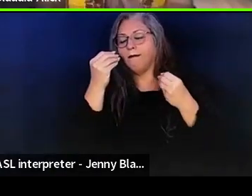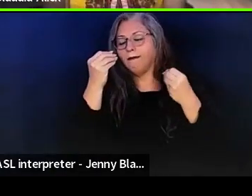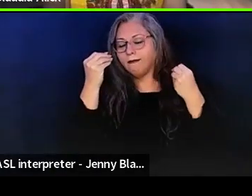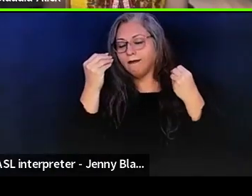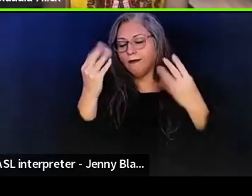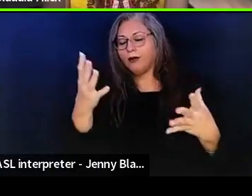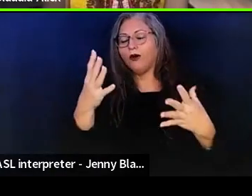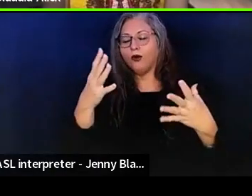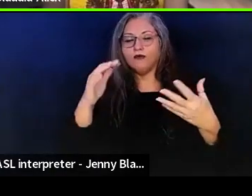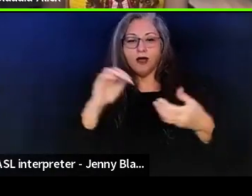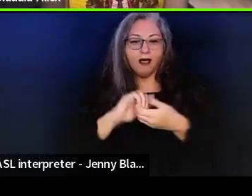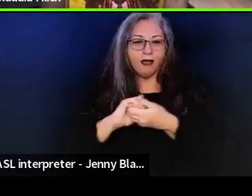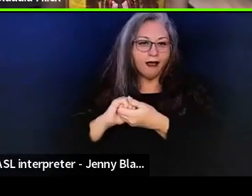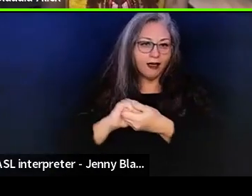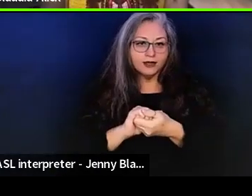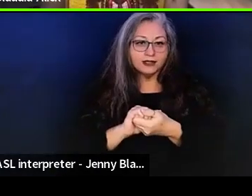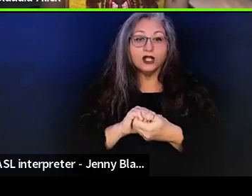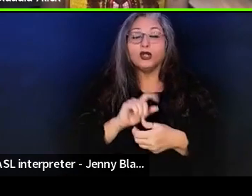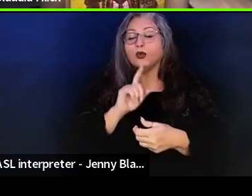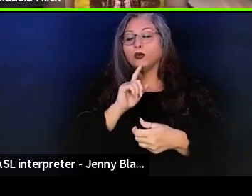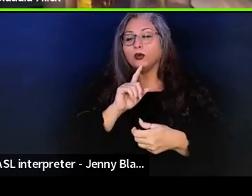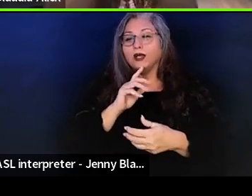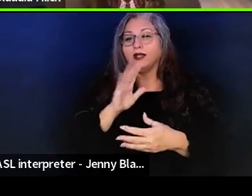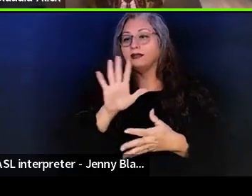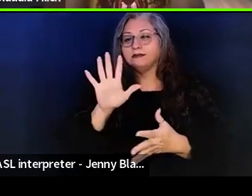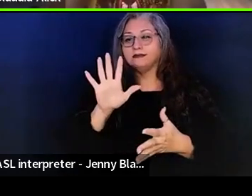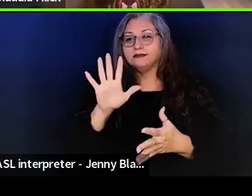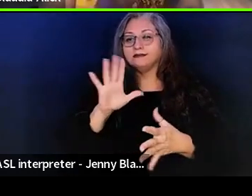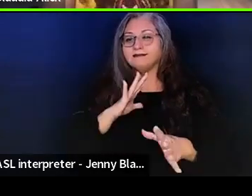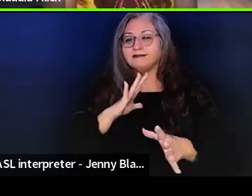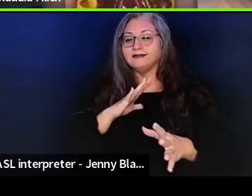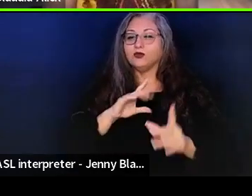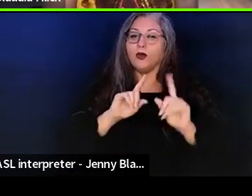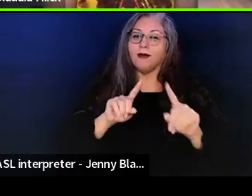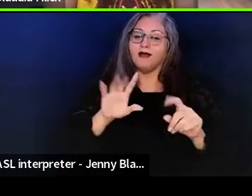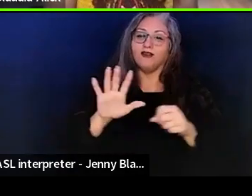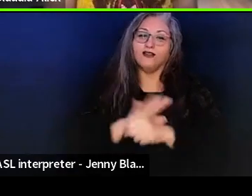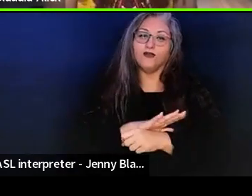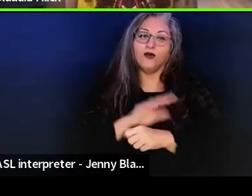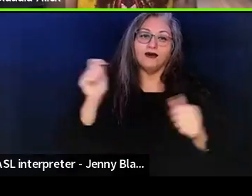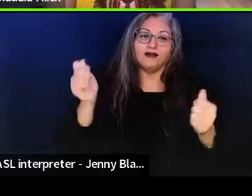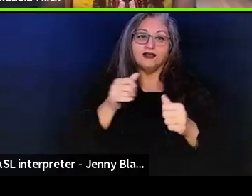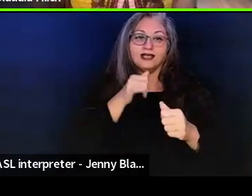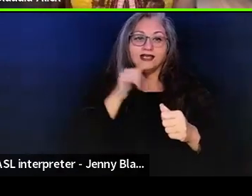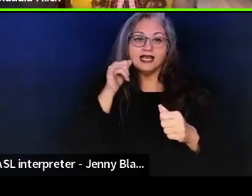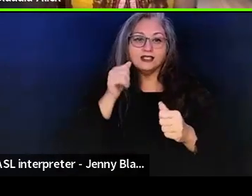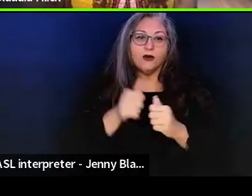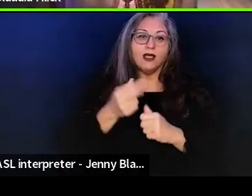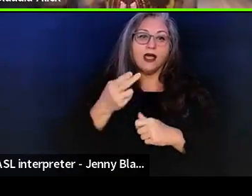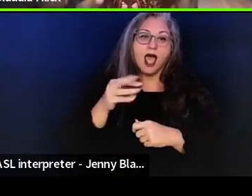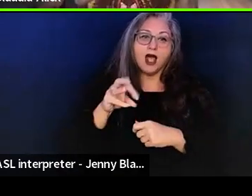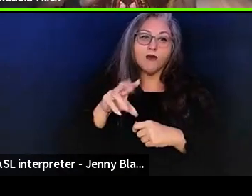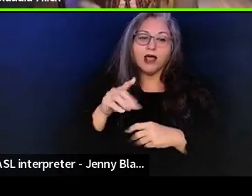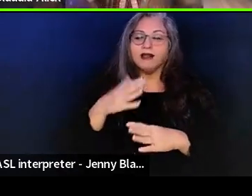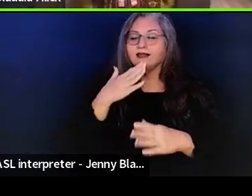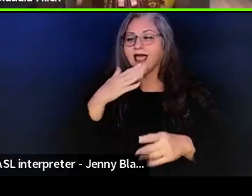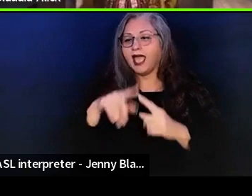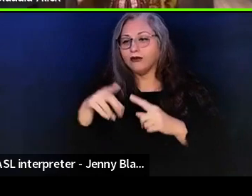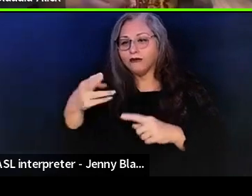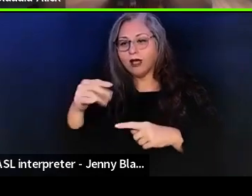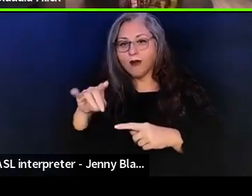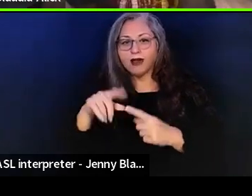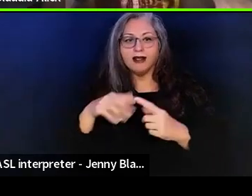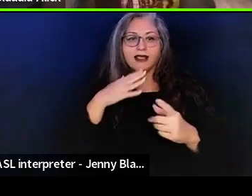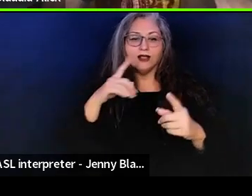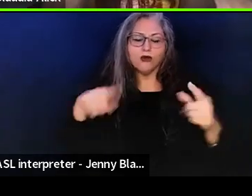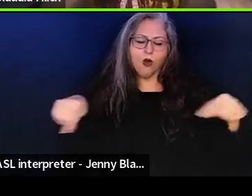beautiful collaboration. And it was really beautiful to be able to attend the full festival yesterday through HowlRound. Thank you to HowlRound. Thank you